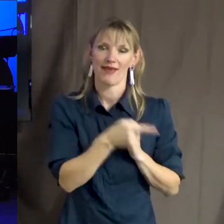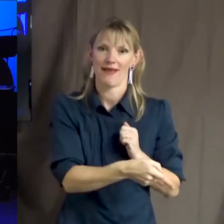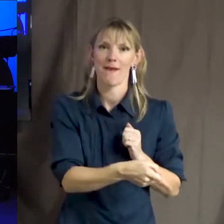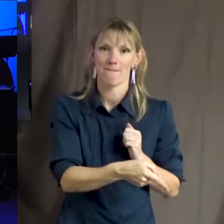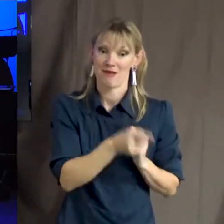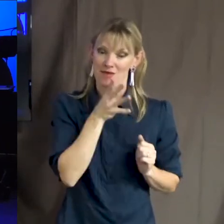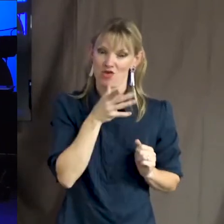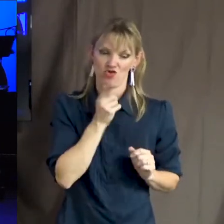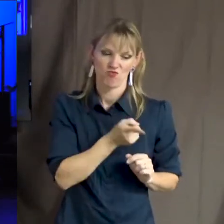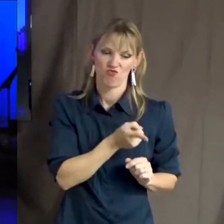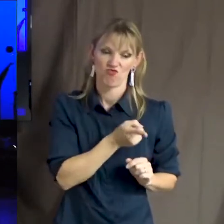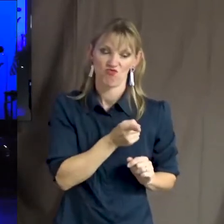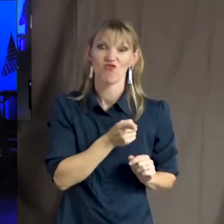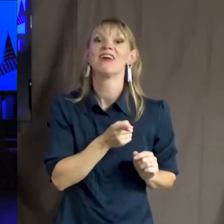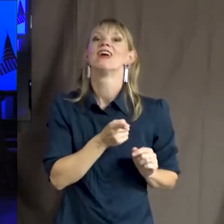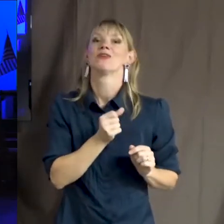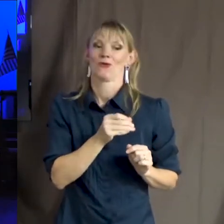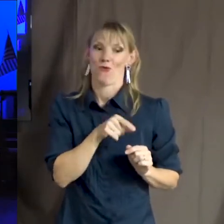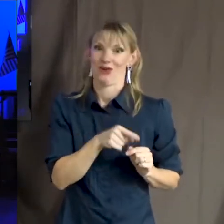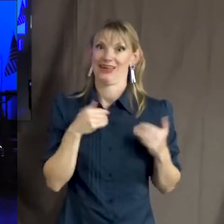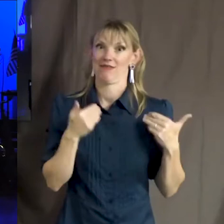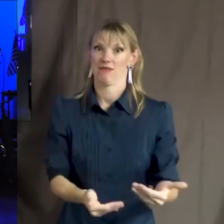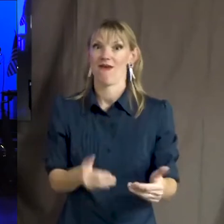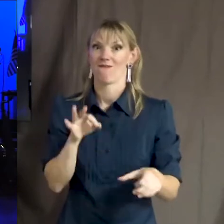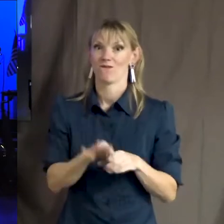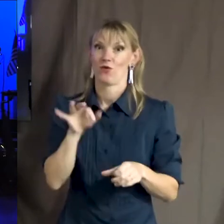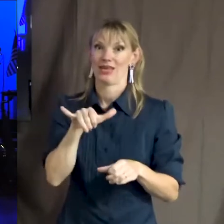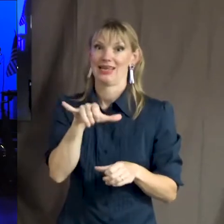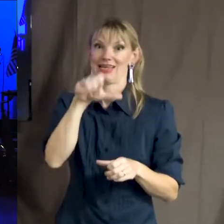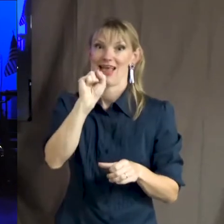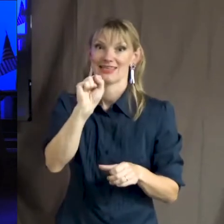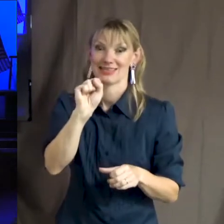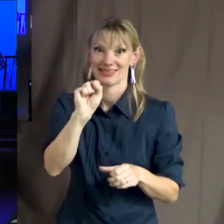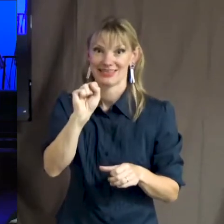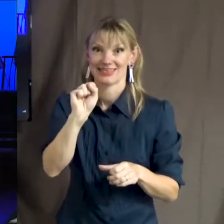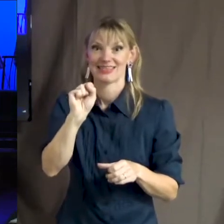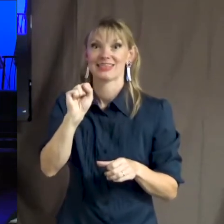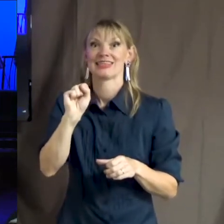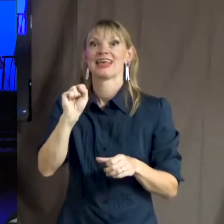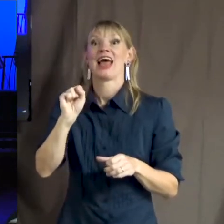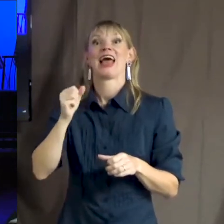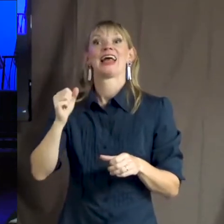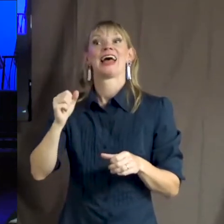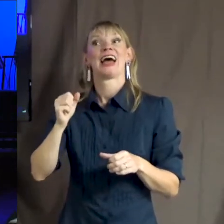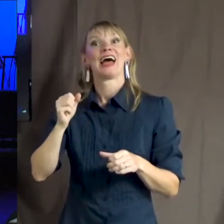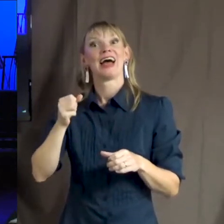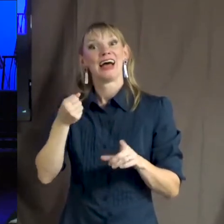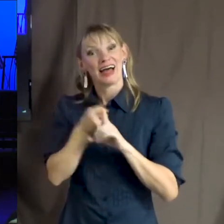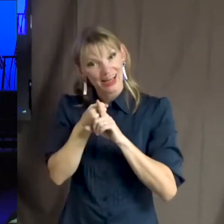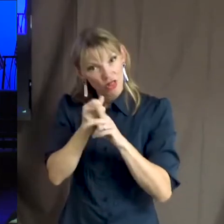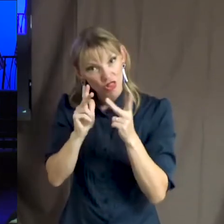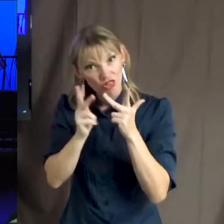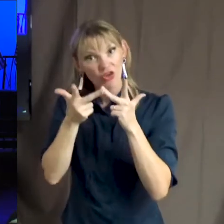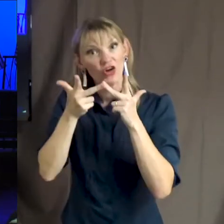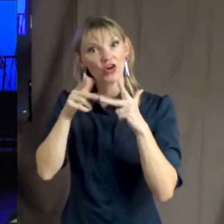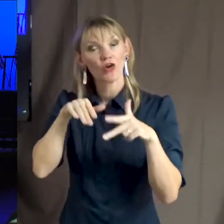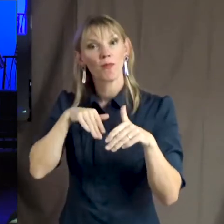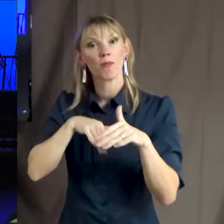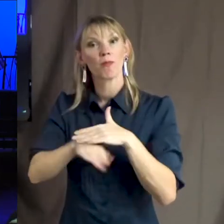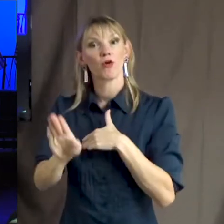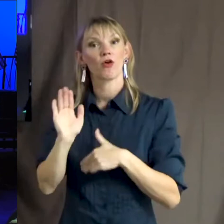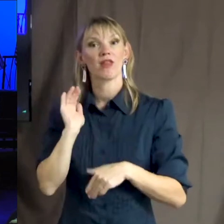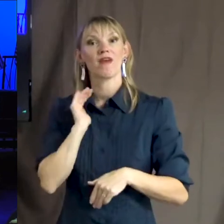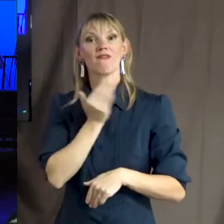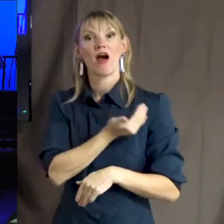He voted yes. And there we may say we had a third birth of our